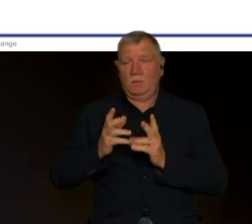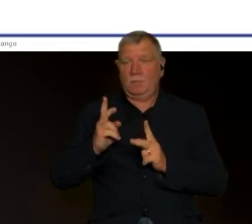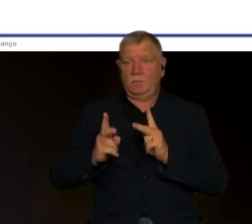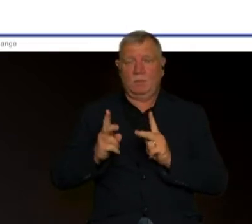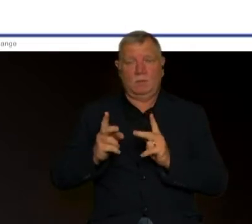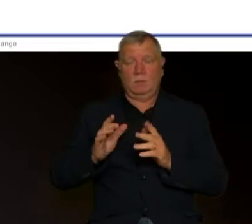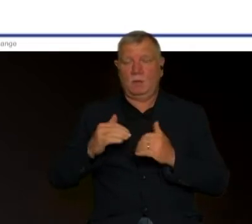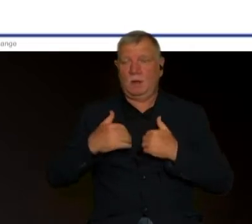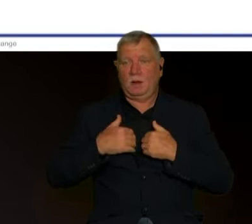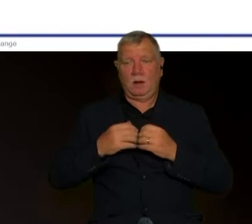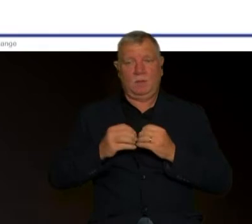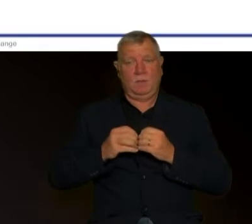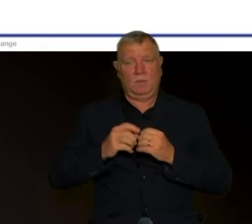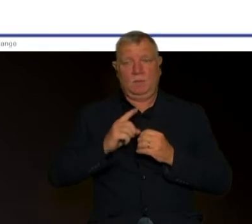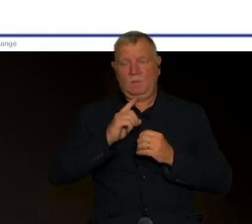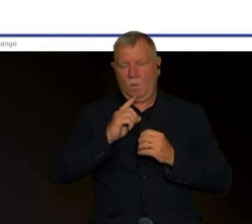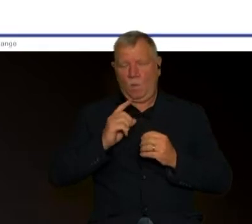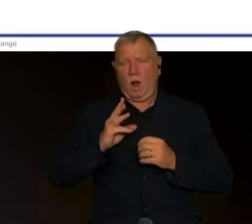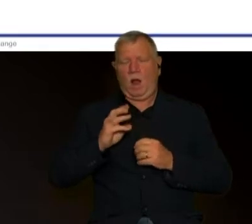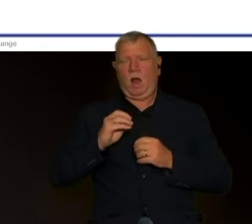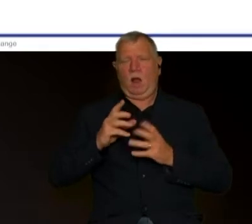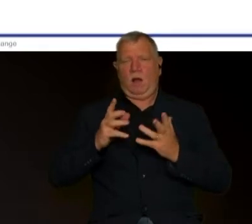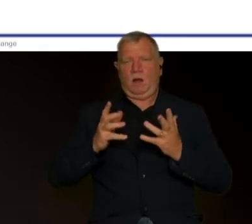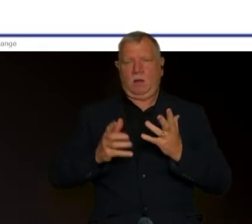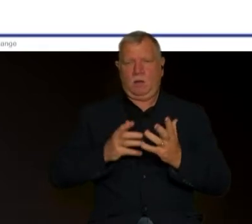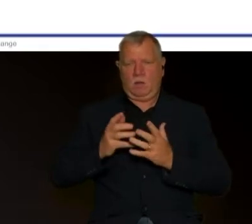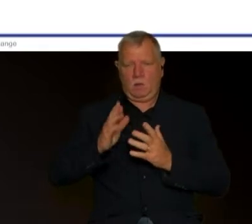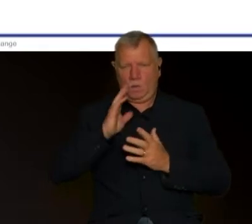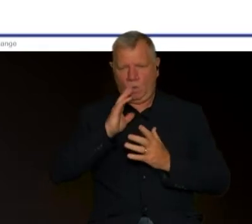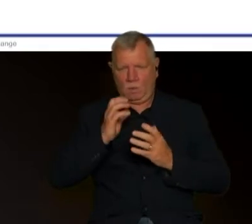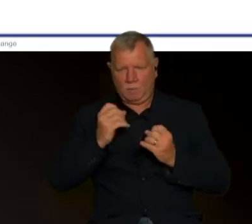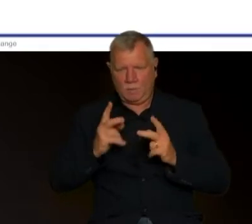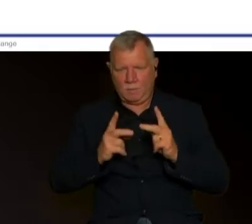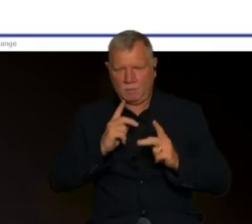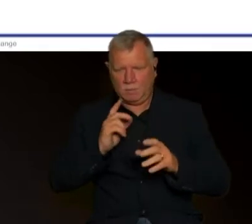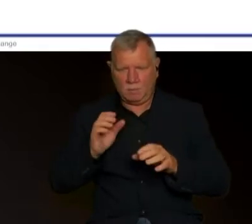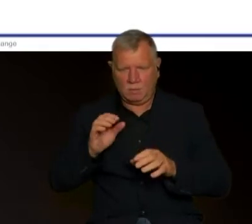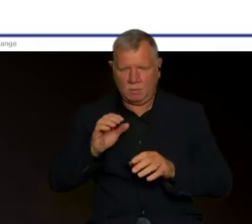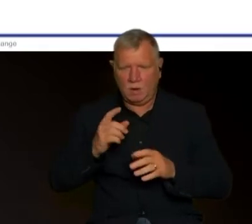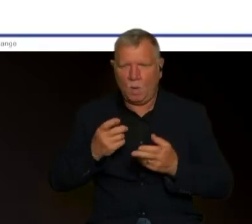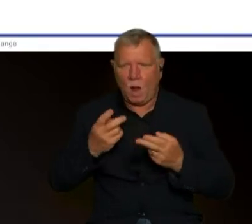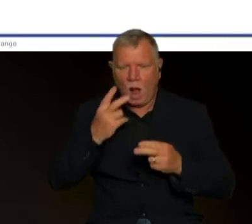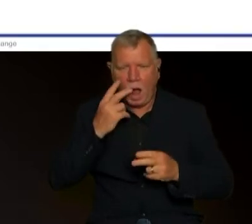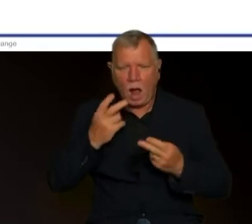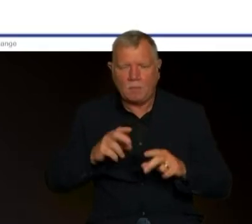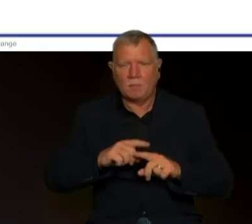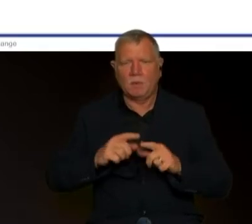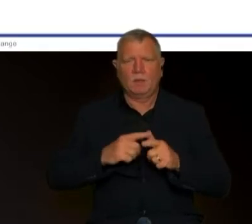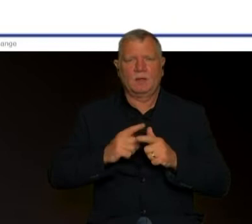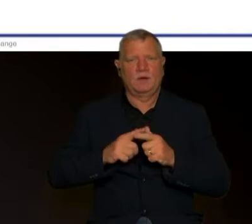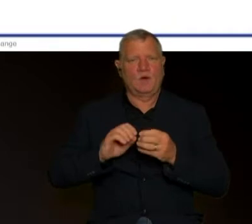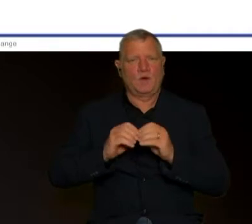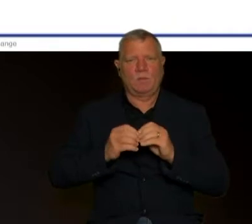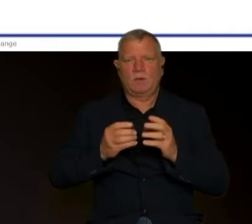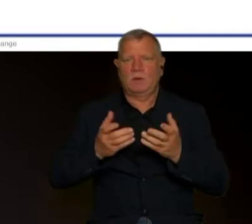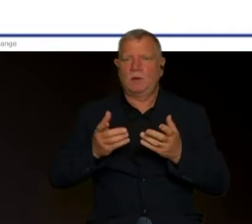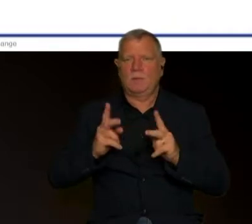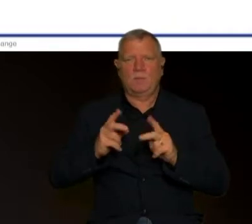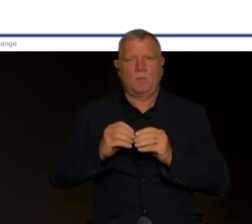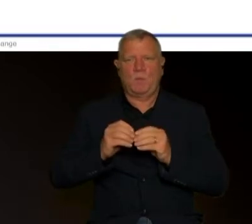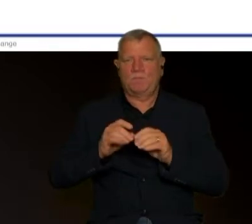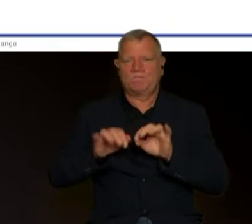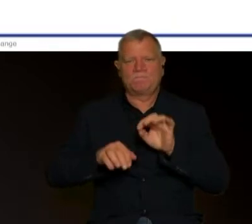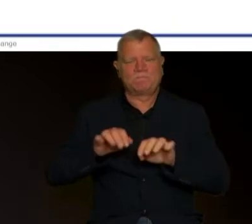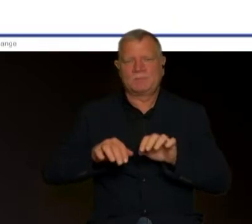has received had never been seen before, and because we thought, you know, we didn't expect that so many people would actually